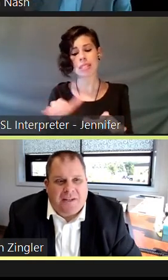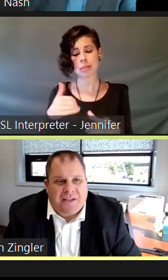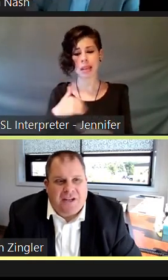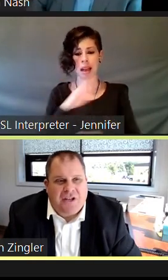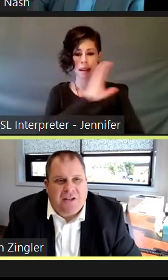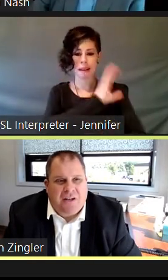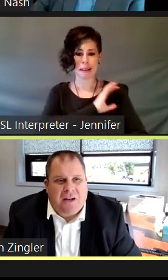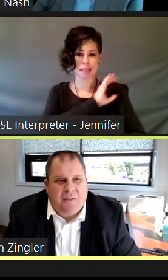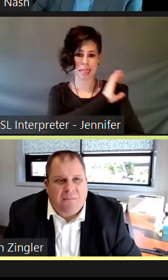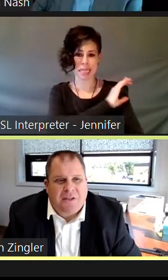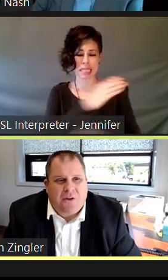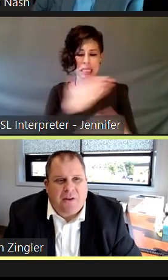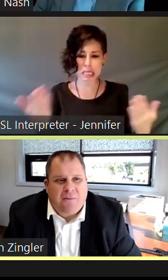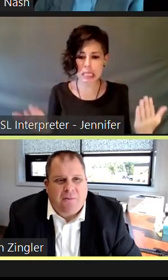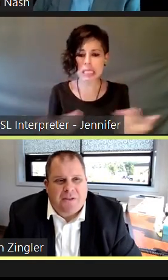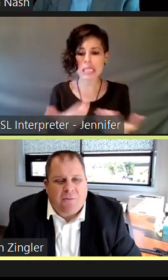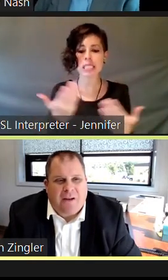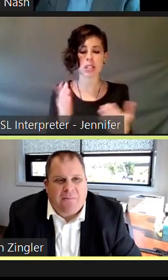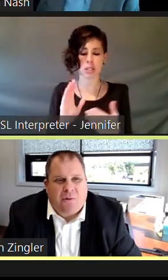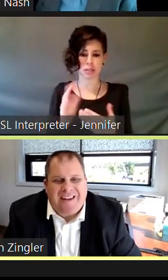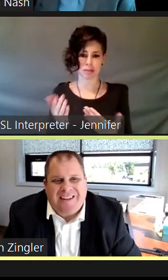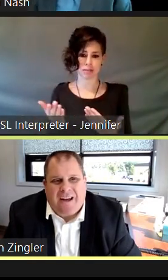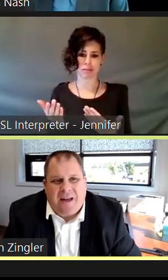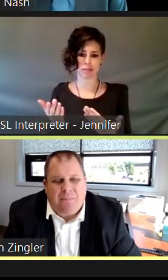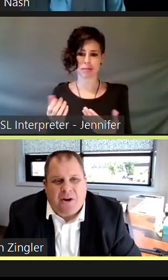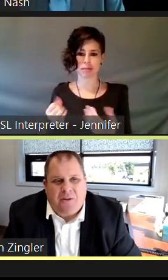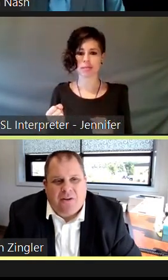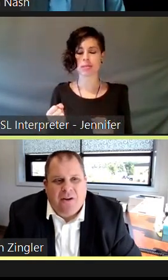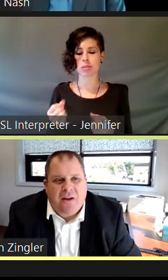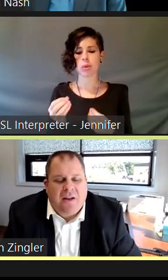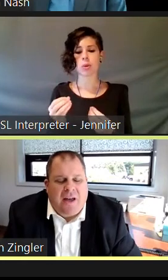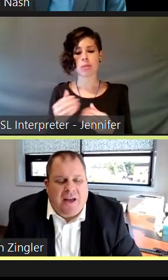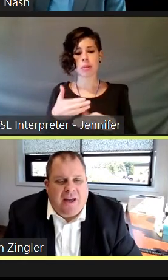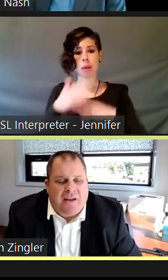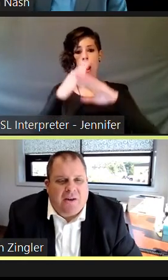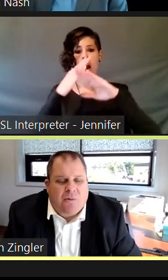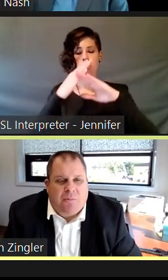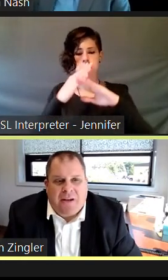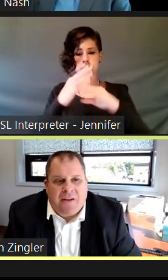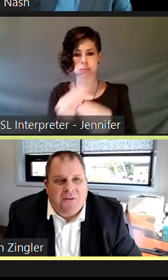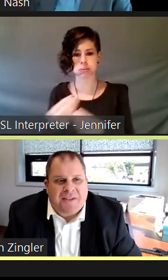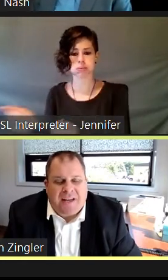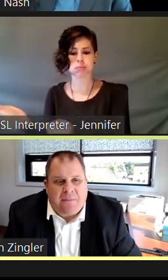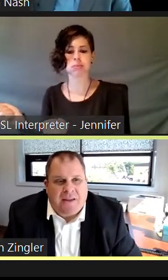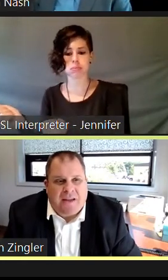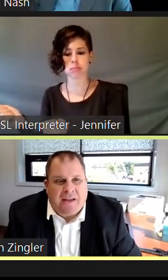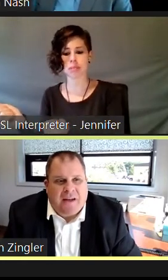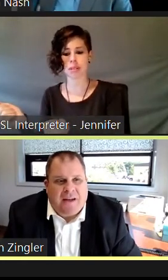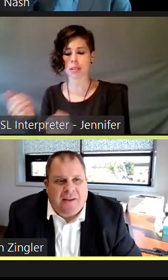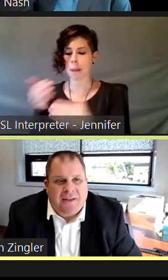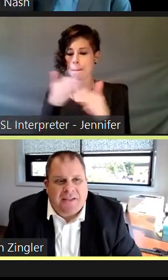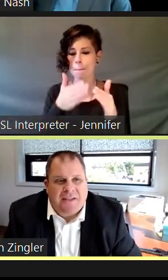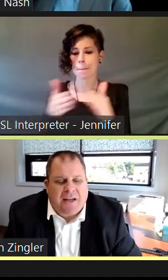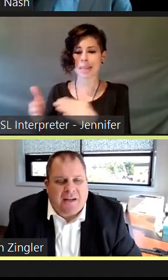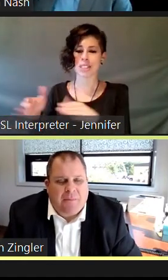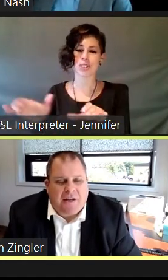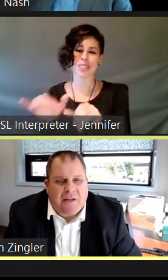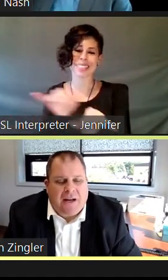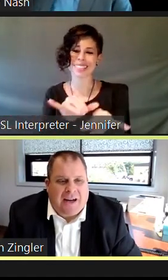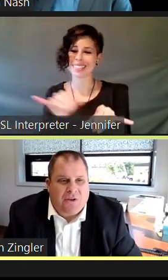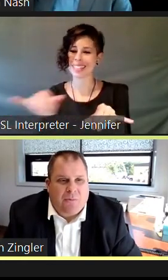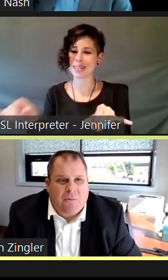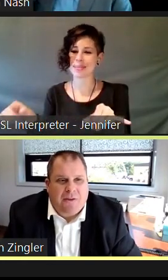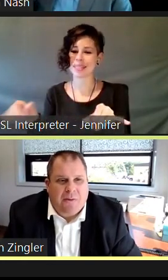our organization. So it was a way of breaking down that barrier. And we're planning to do the same thing this